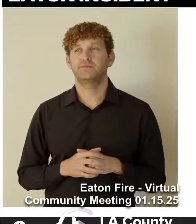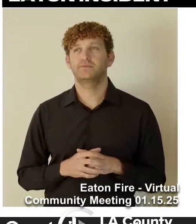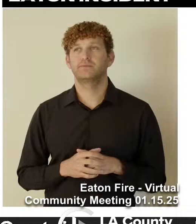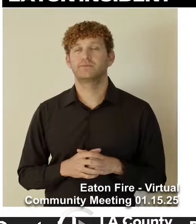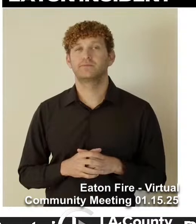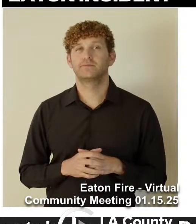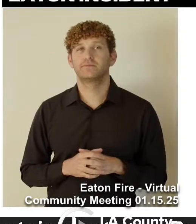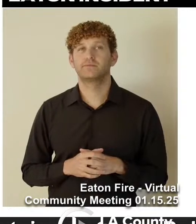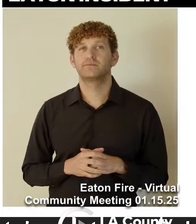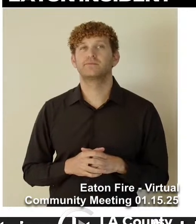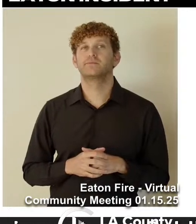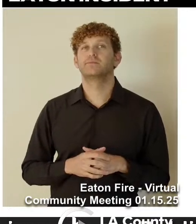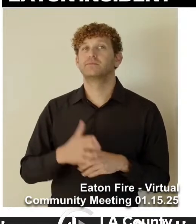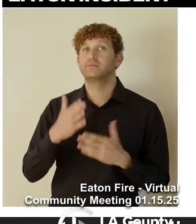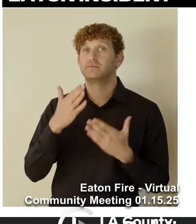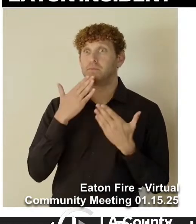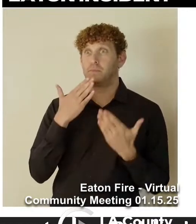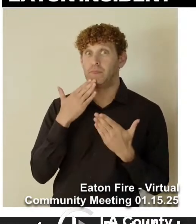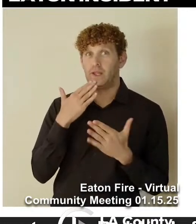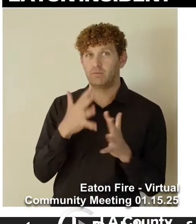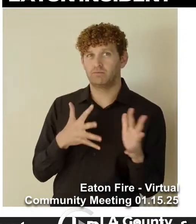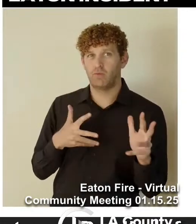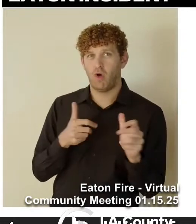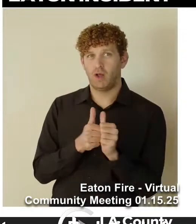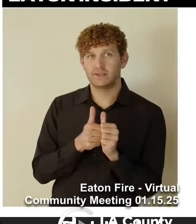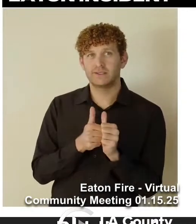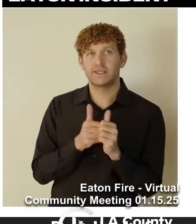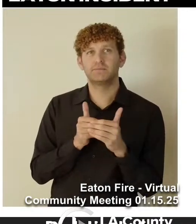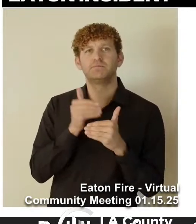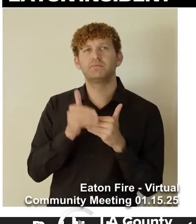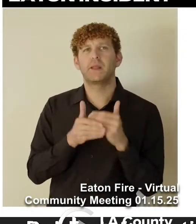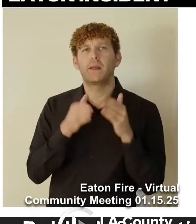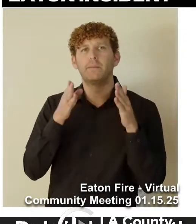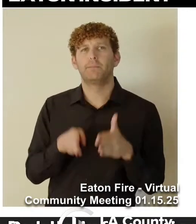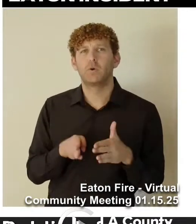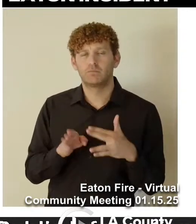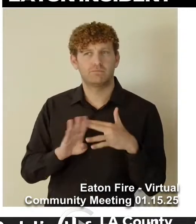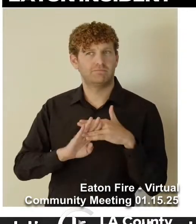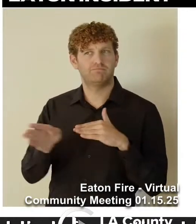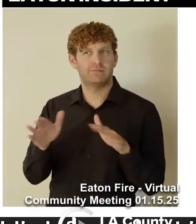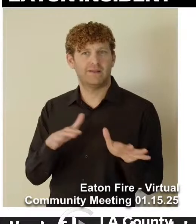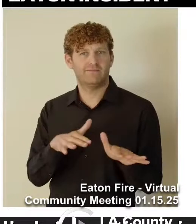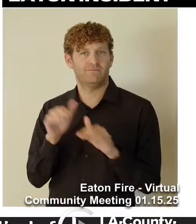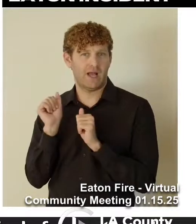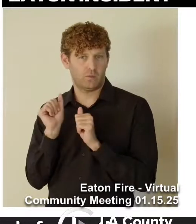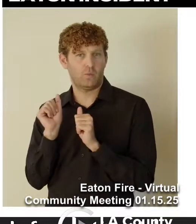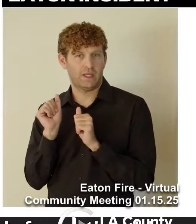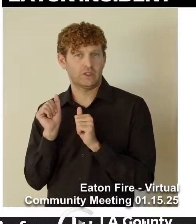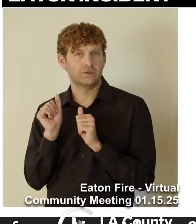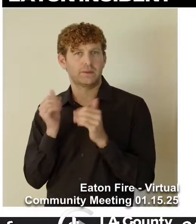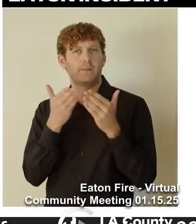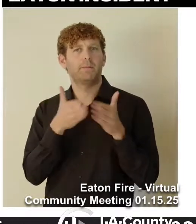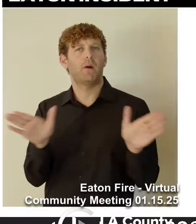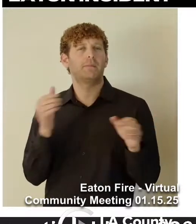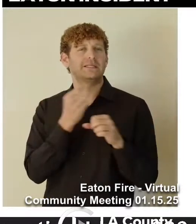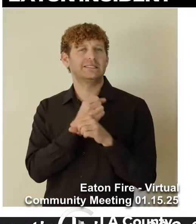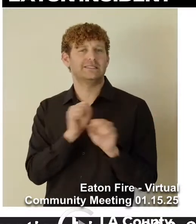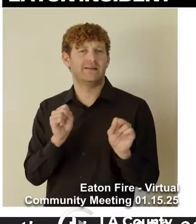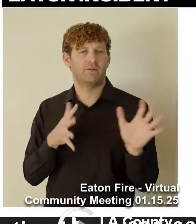Thank you for that update. Our next update in regards to evacuation and public safety will be with LA County Sheriff Captain Williams.